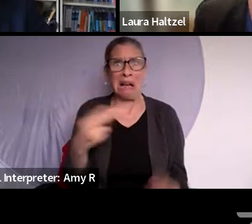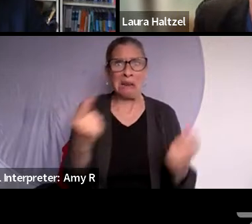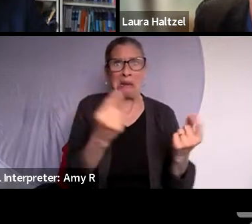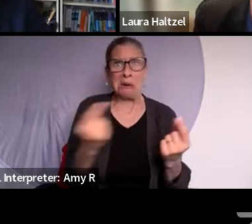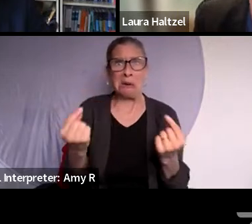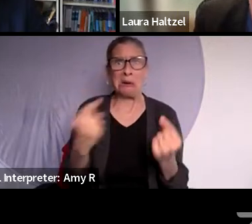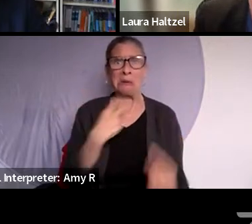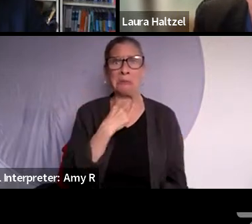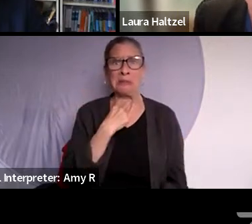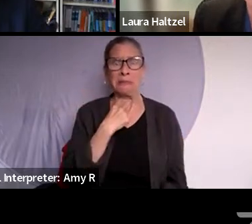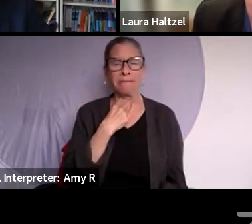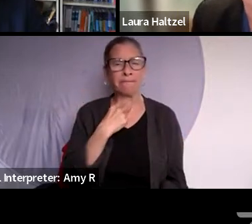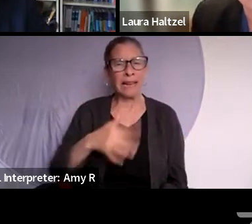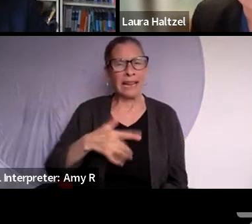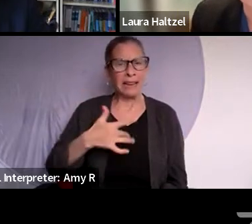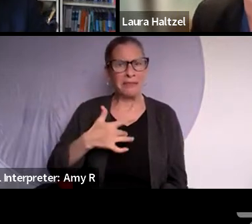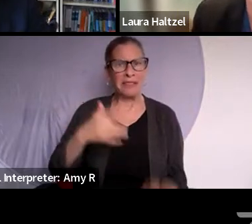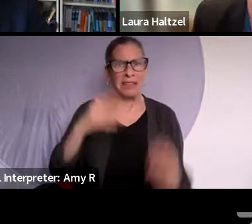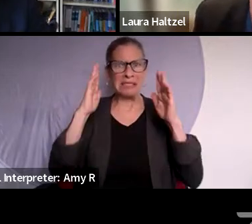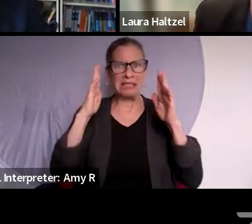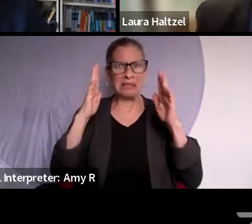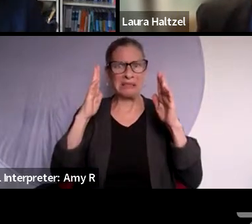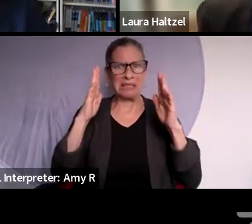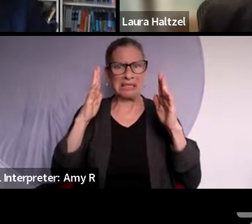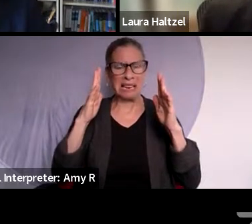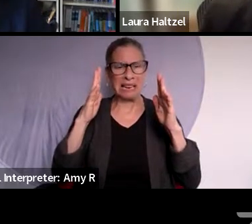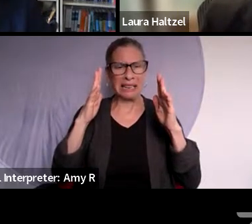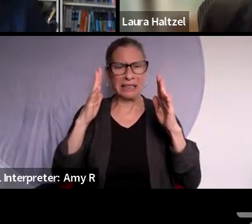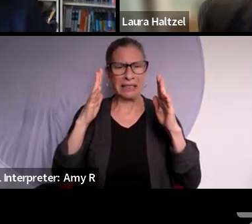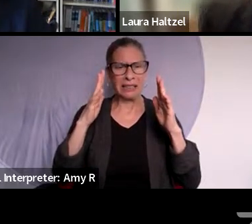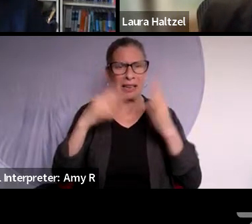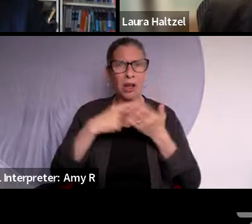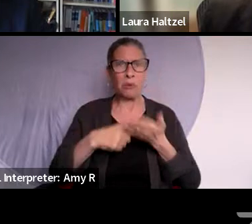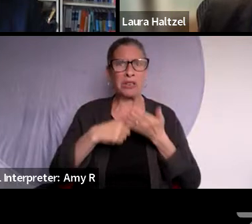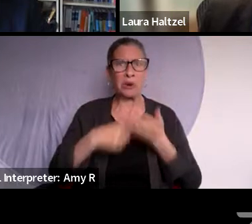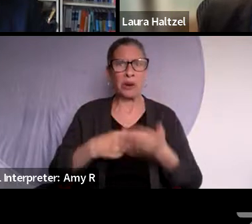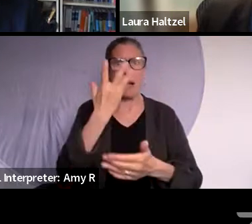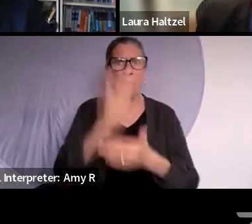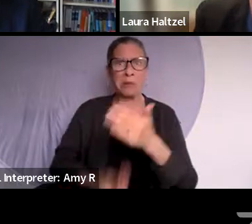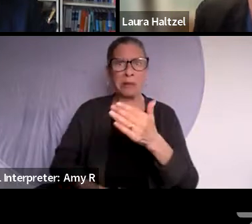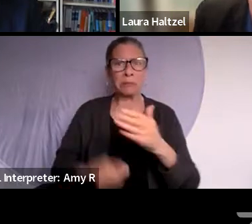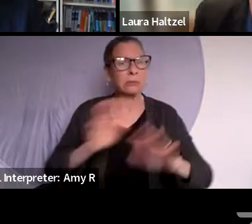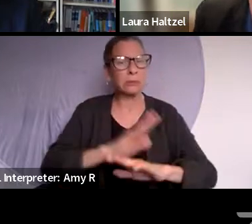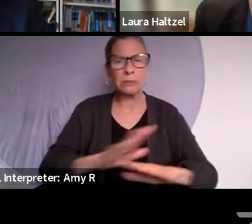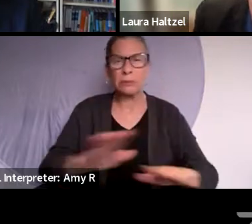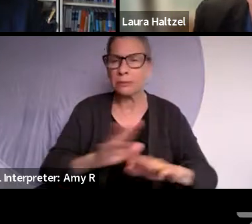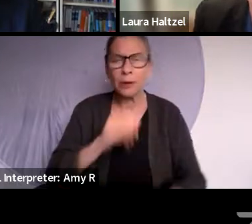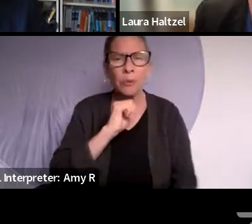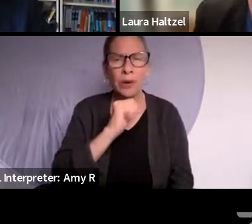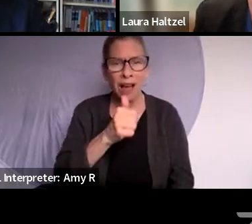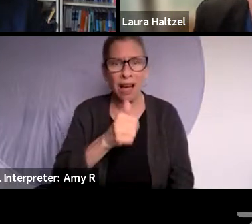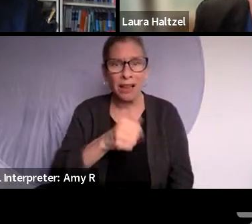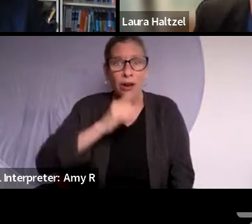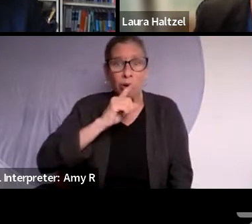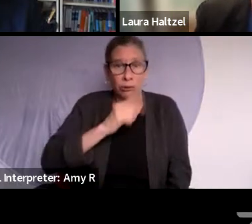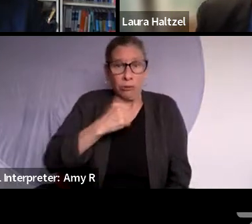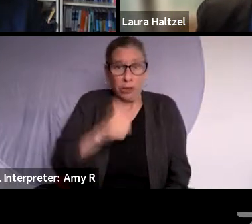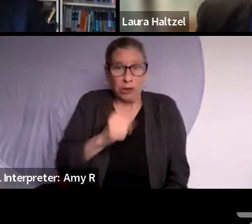it feels, as you're listening sometimes, like we're talking about everything disappearing, and we're not. Like, we're trying to make sure that